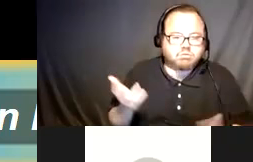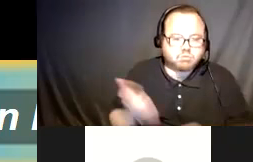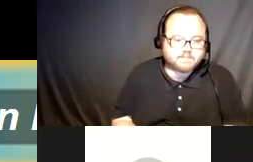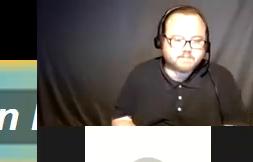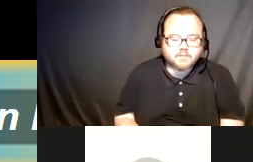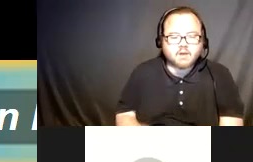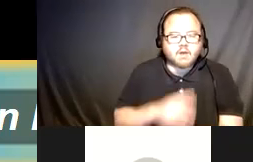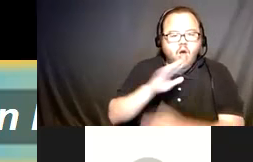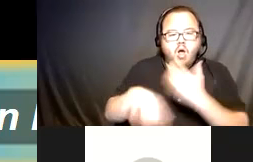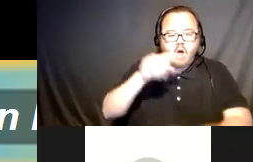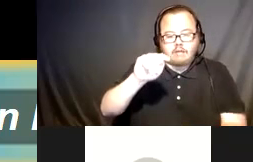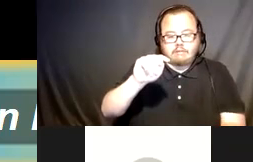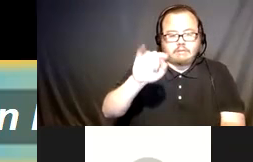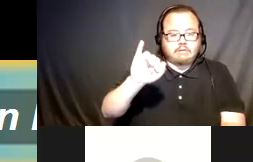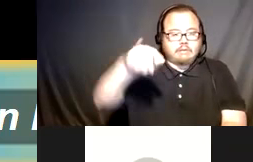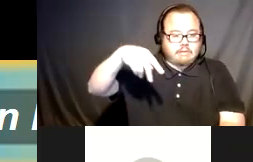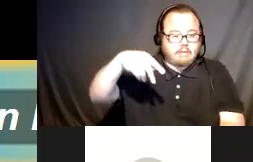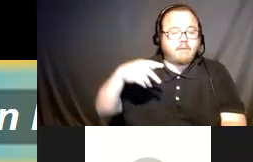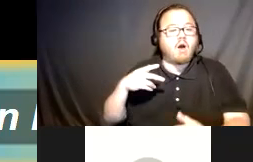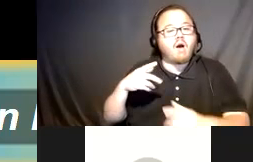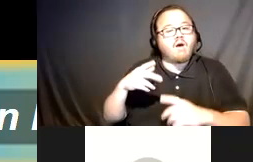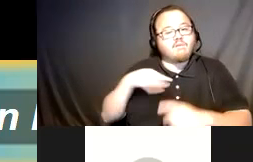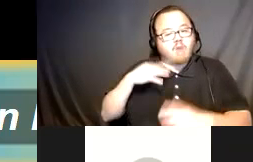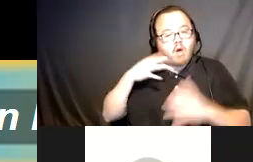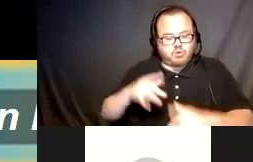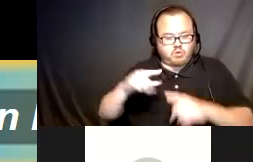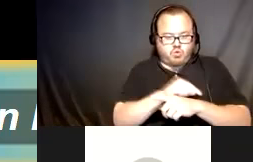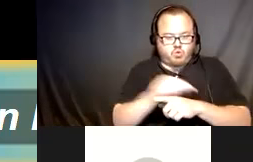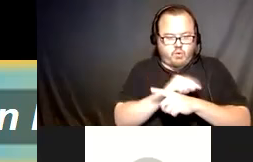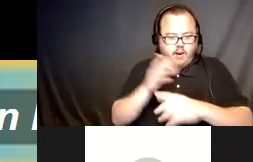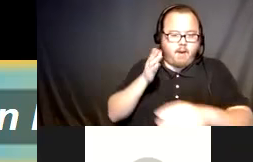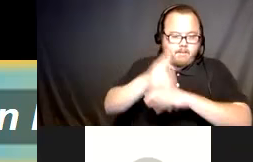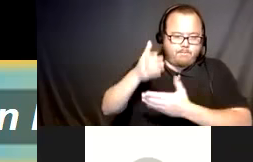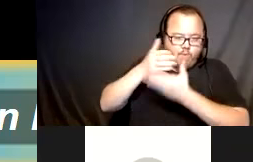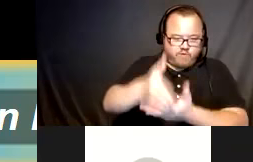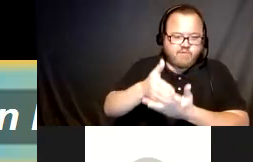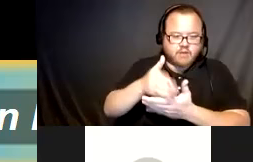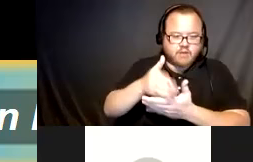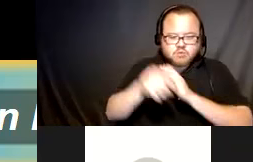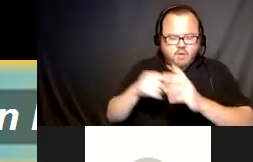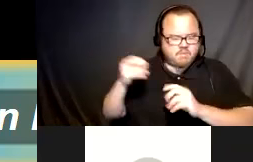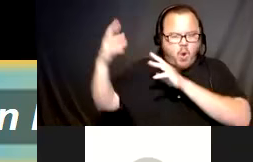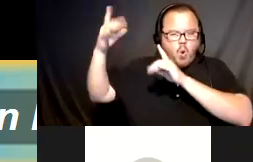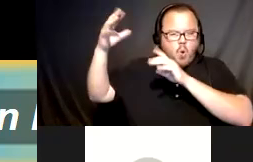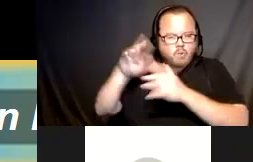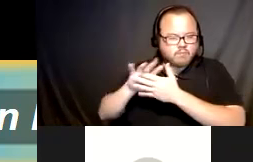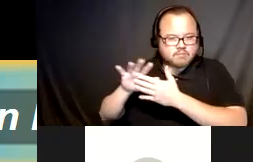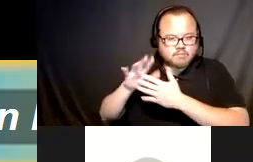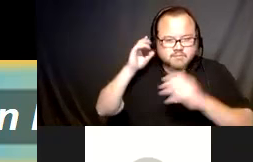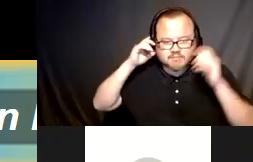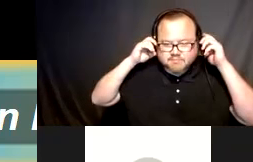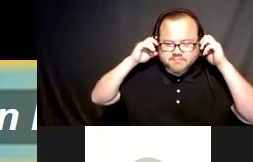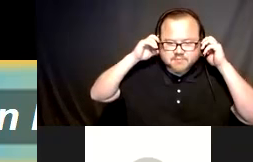Have all TIP volunteers trained in the suicide postvention support model, and continue to